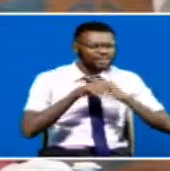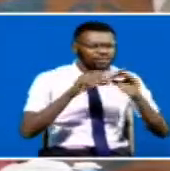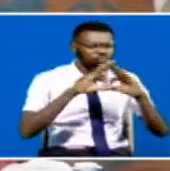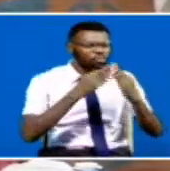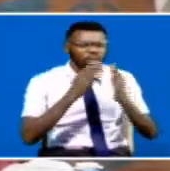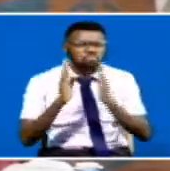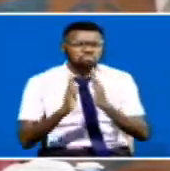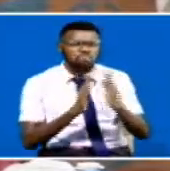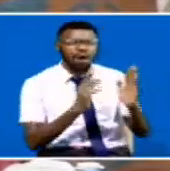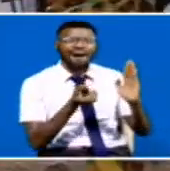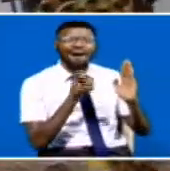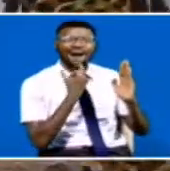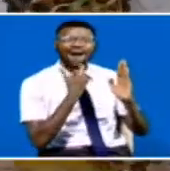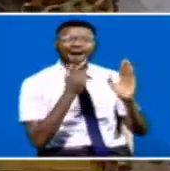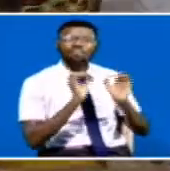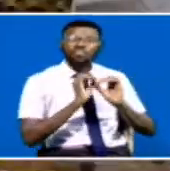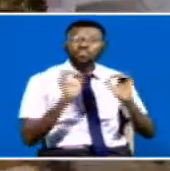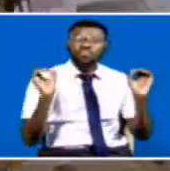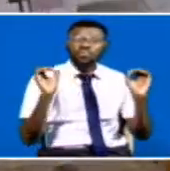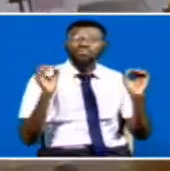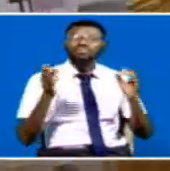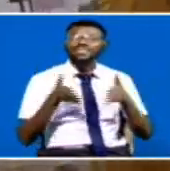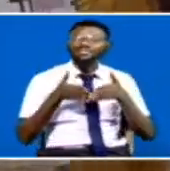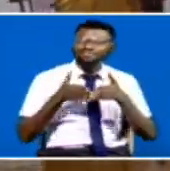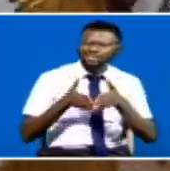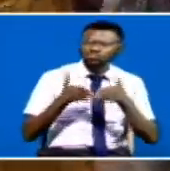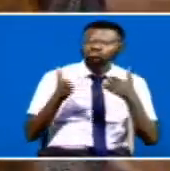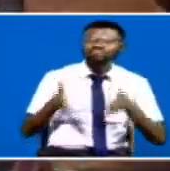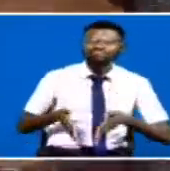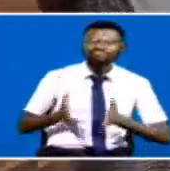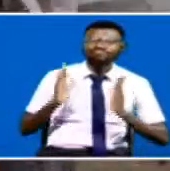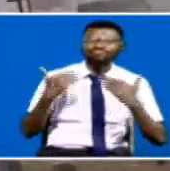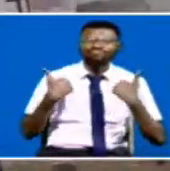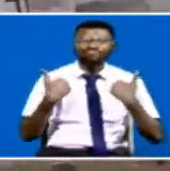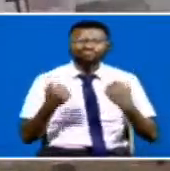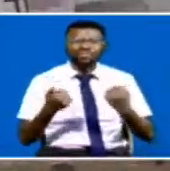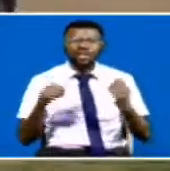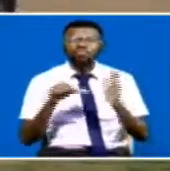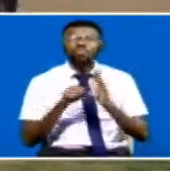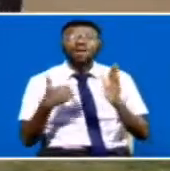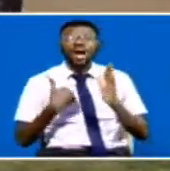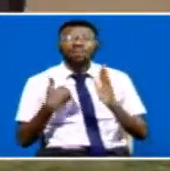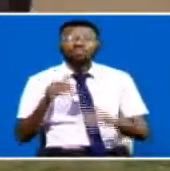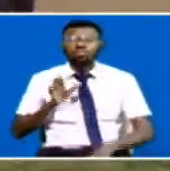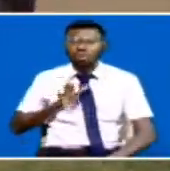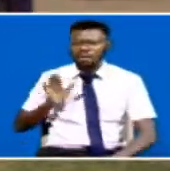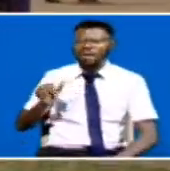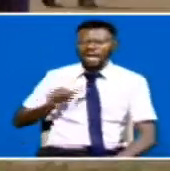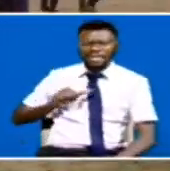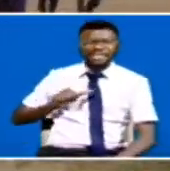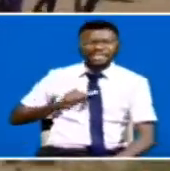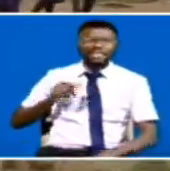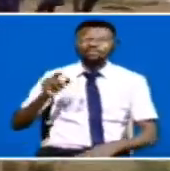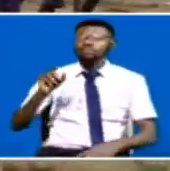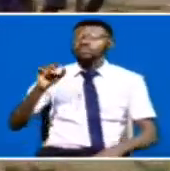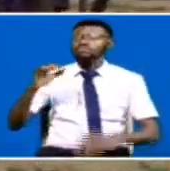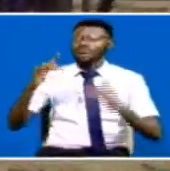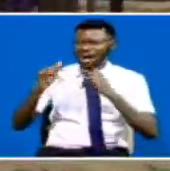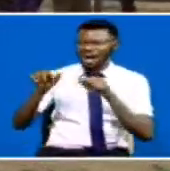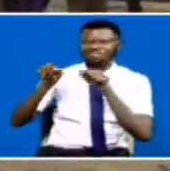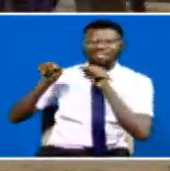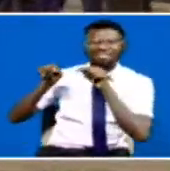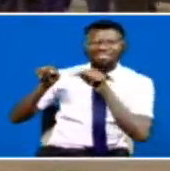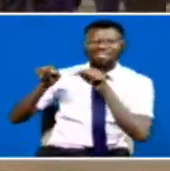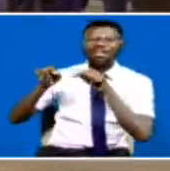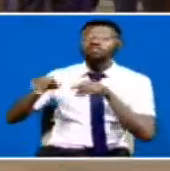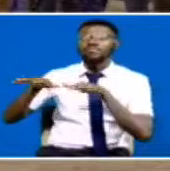resources, sexual and reproductive health services, exacerbating the vulnerability of women and girls in IDP camps, leaving